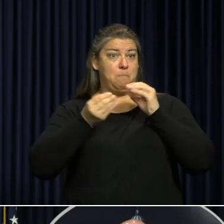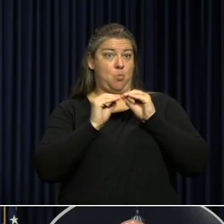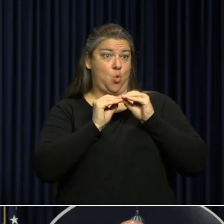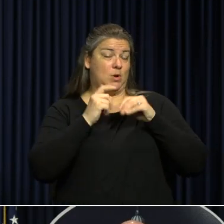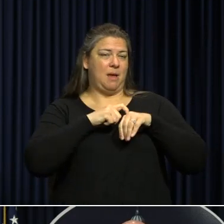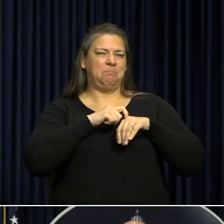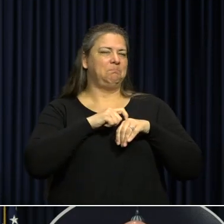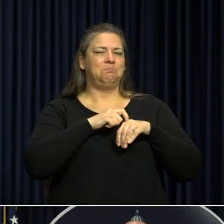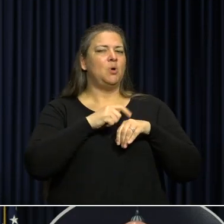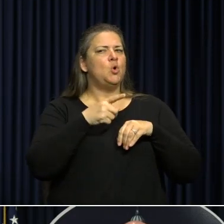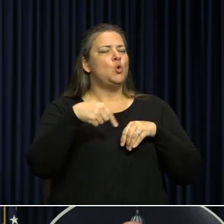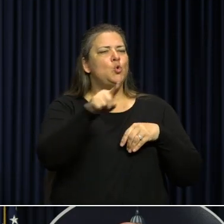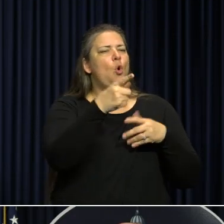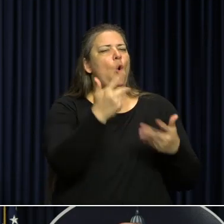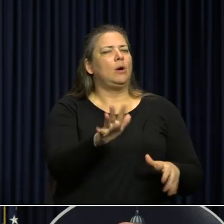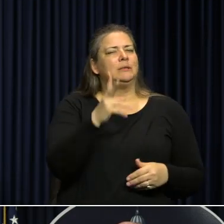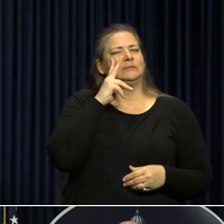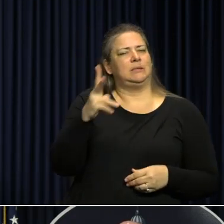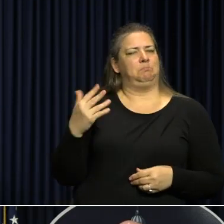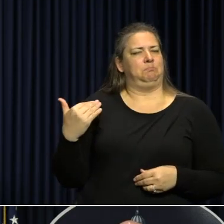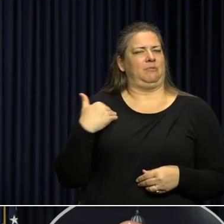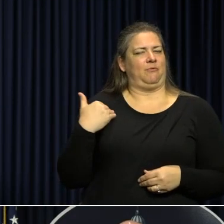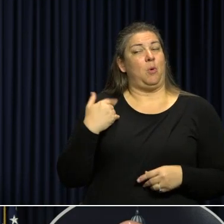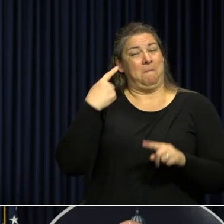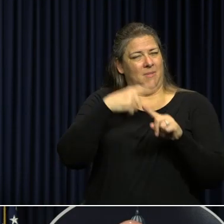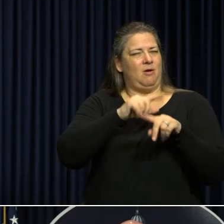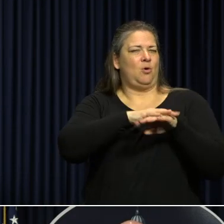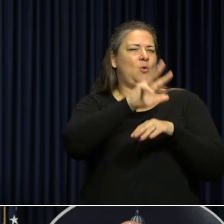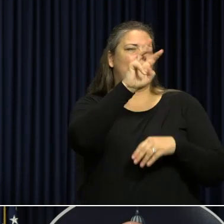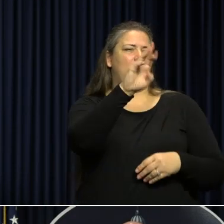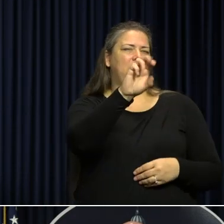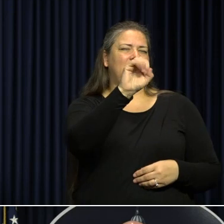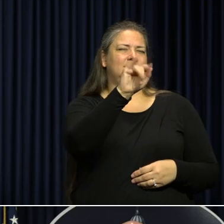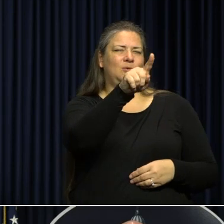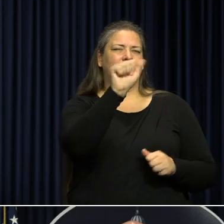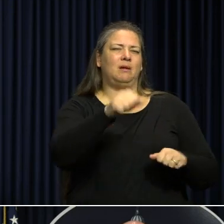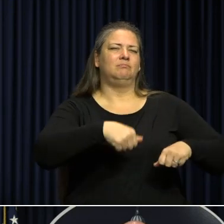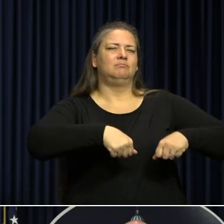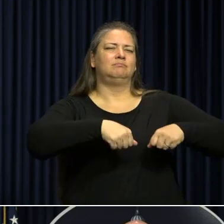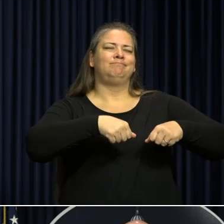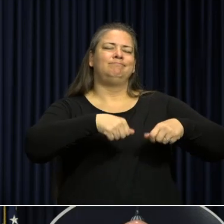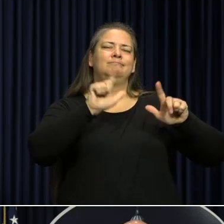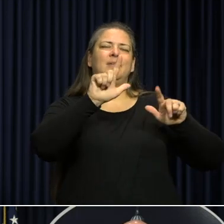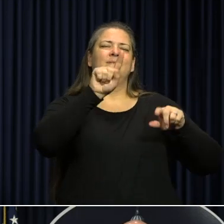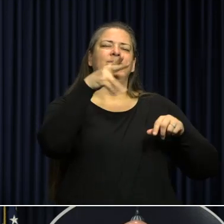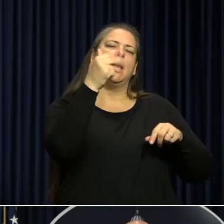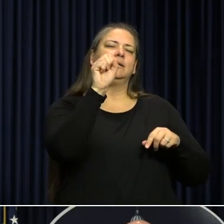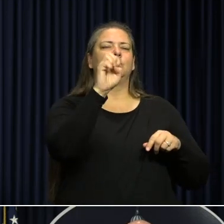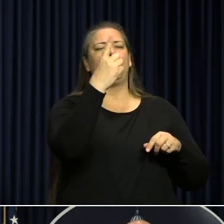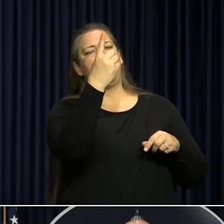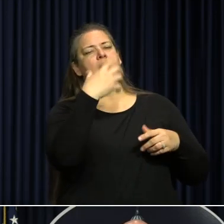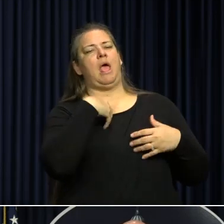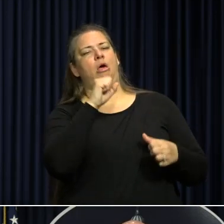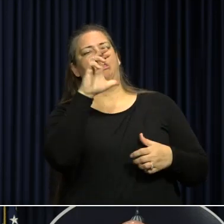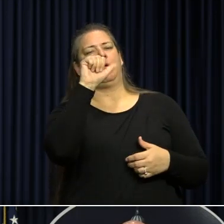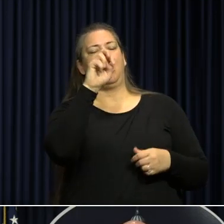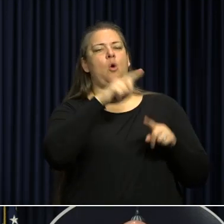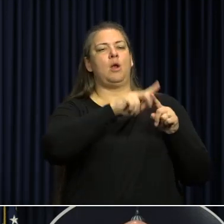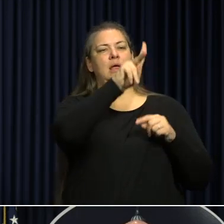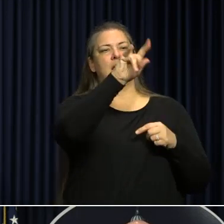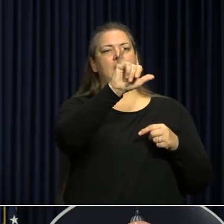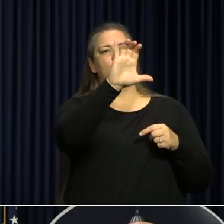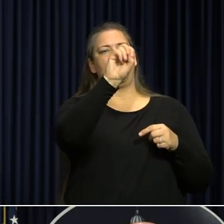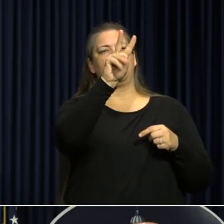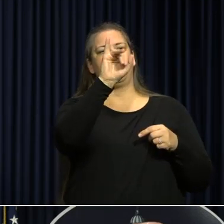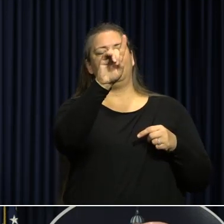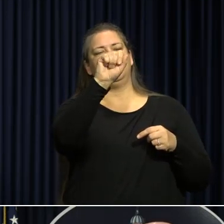to the audience who needs to hear them, and they're on the website already posted. So you can find this on Phase 1 Healthcare Reopening right on the KY